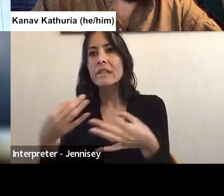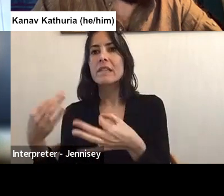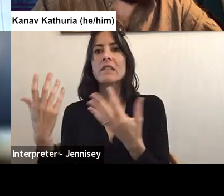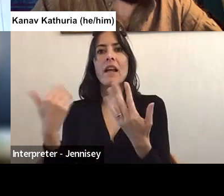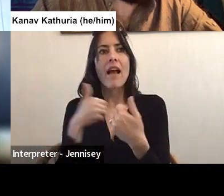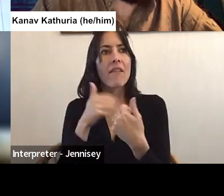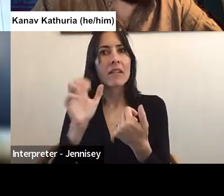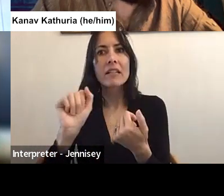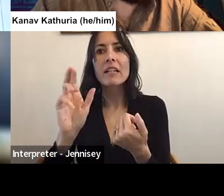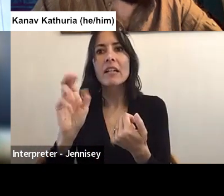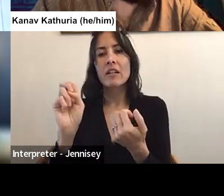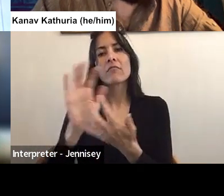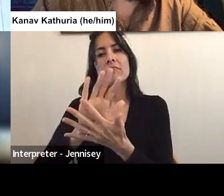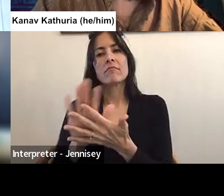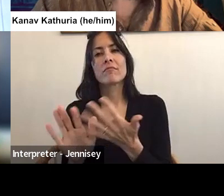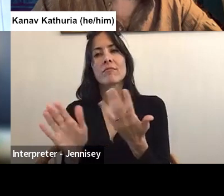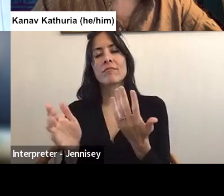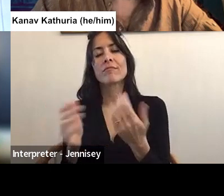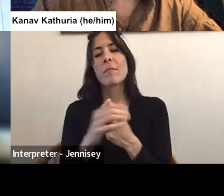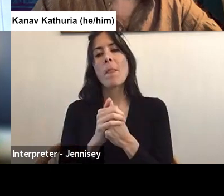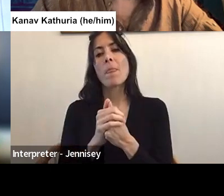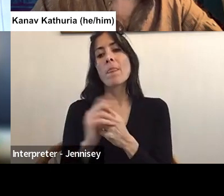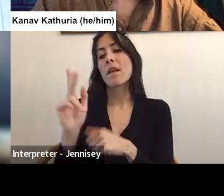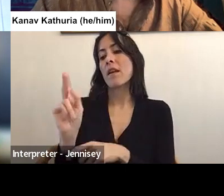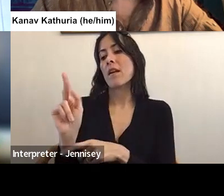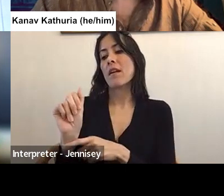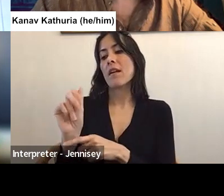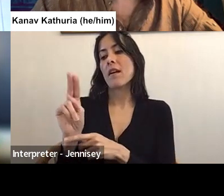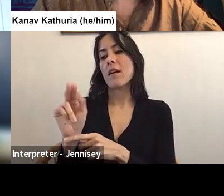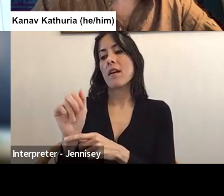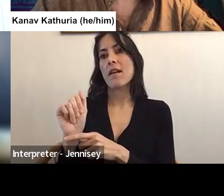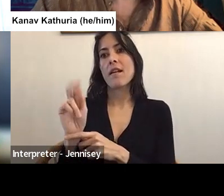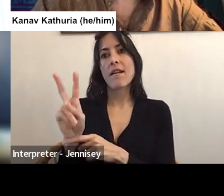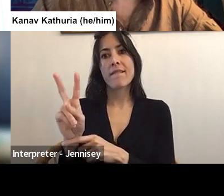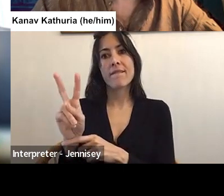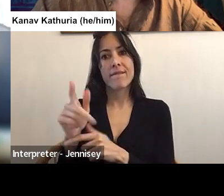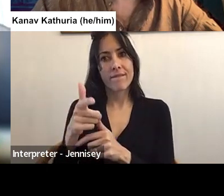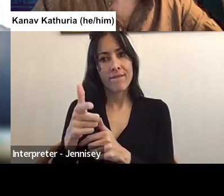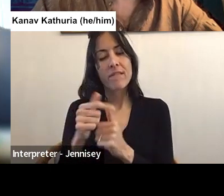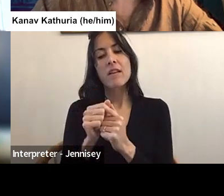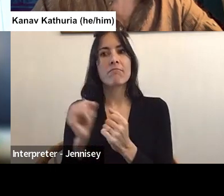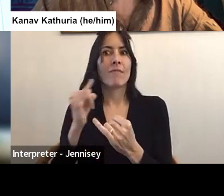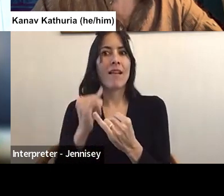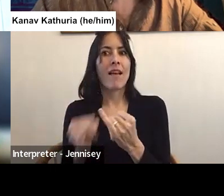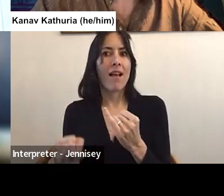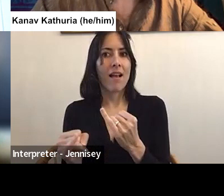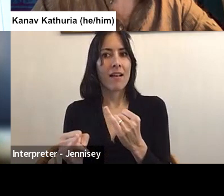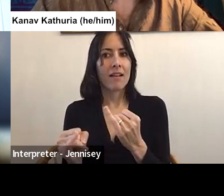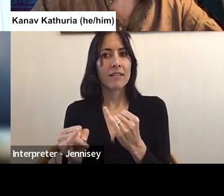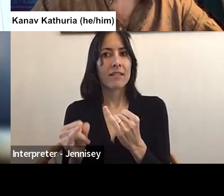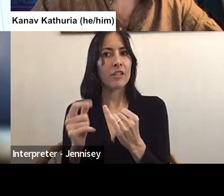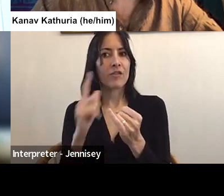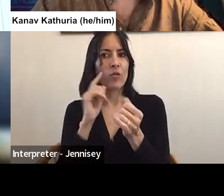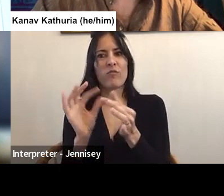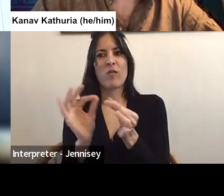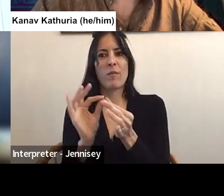on. Kanav, I'll turn to you as our last guest to address this topic, and